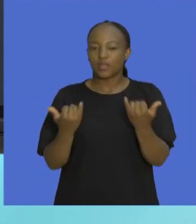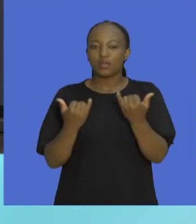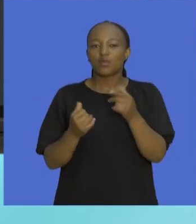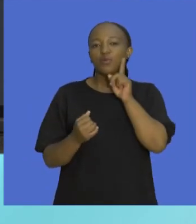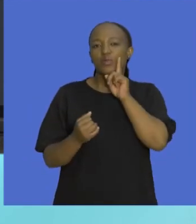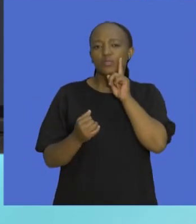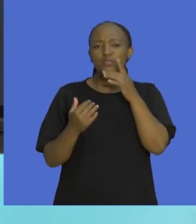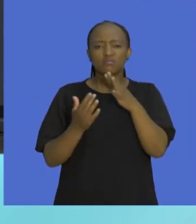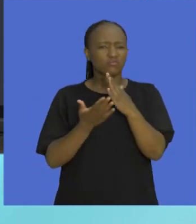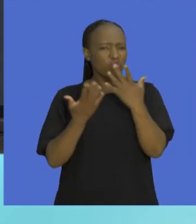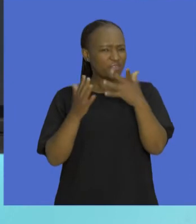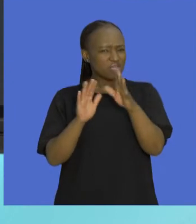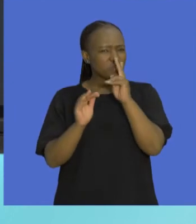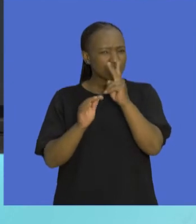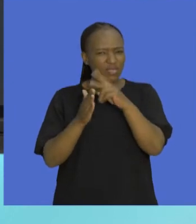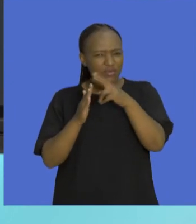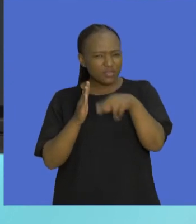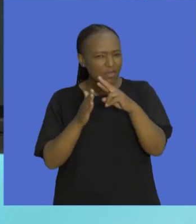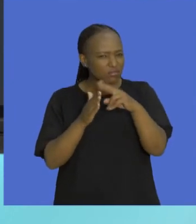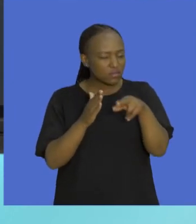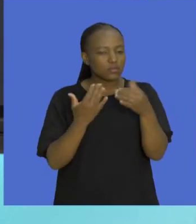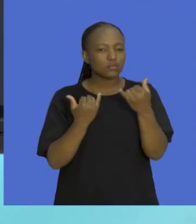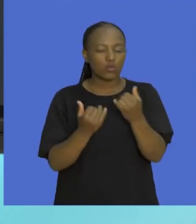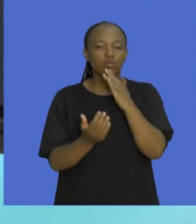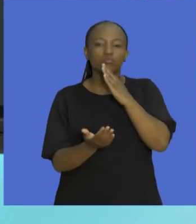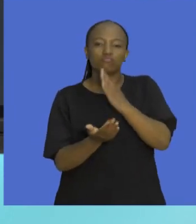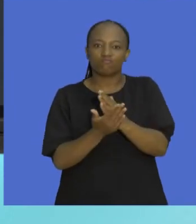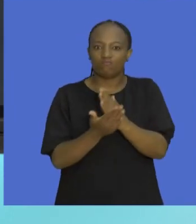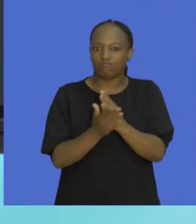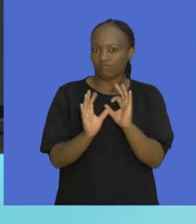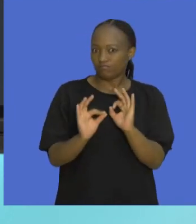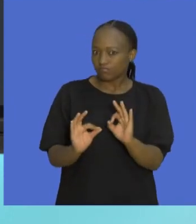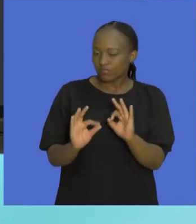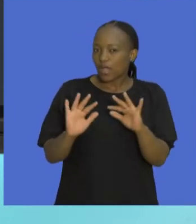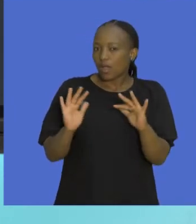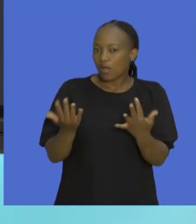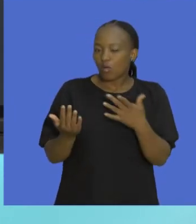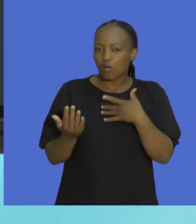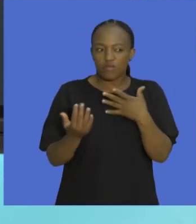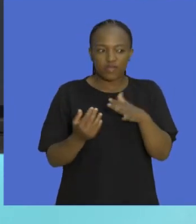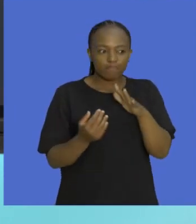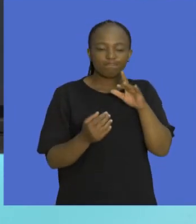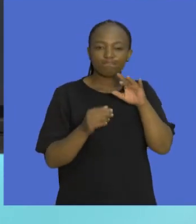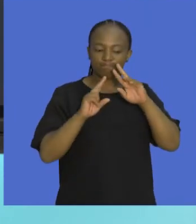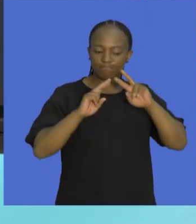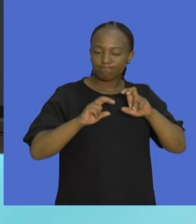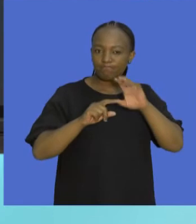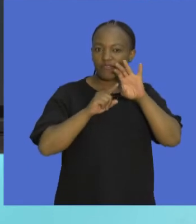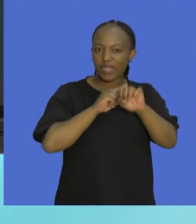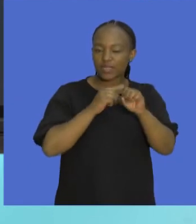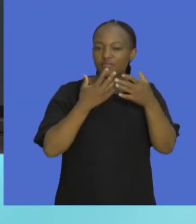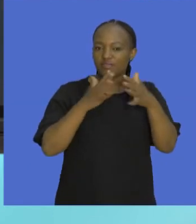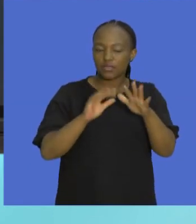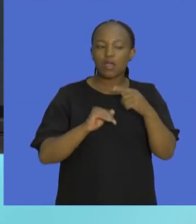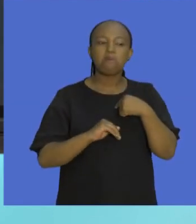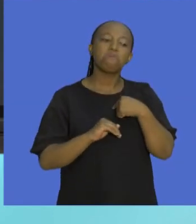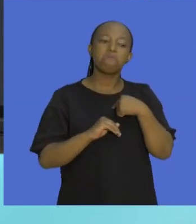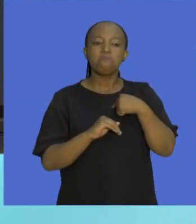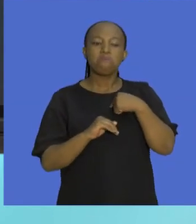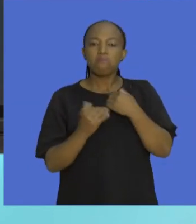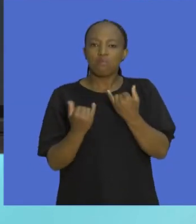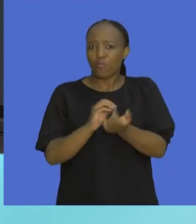some of the results that we managed to get, and we've used those findings to actually predict, to say, okay, what